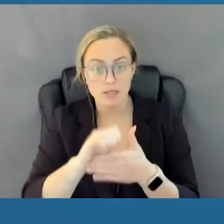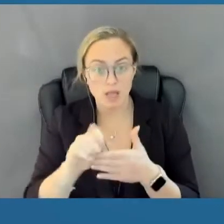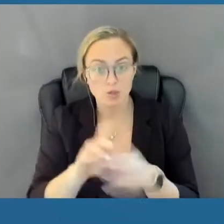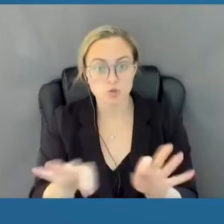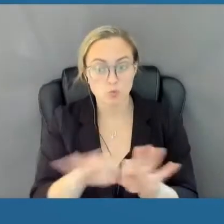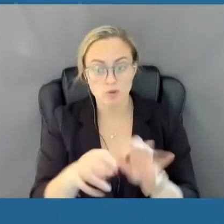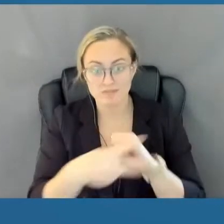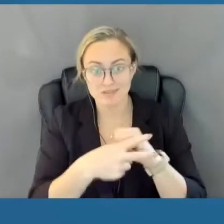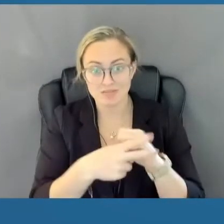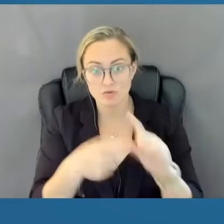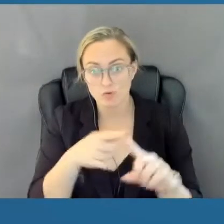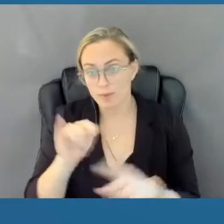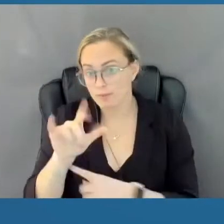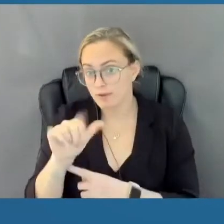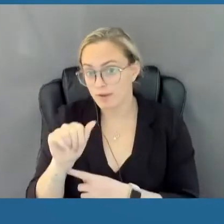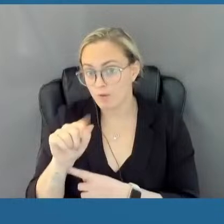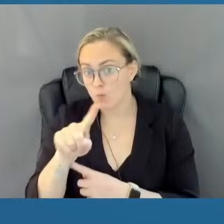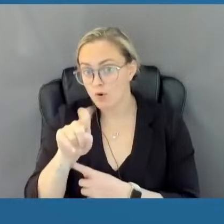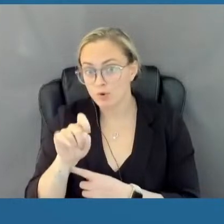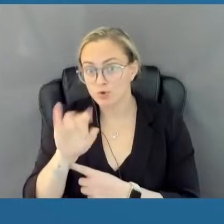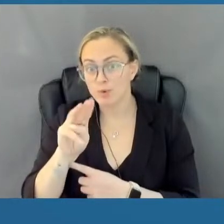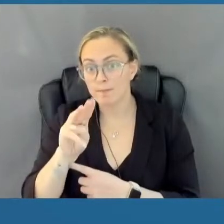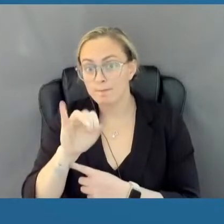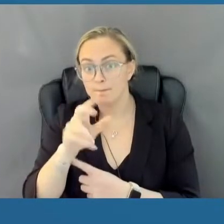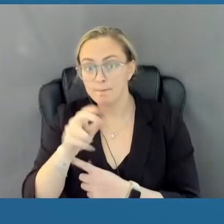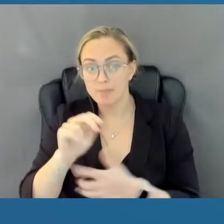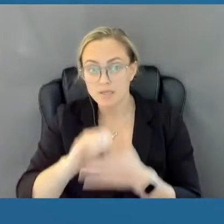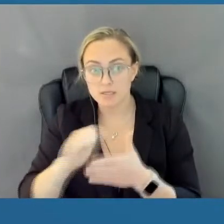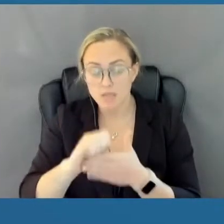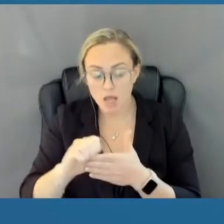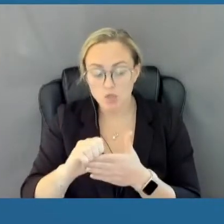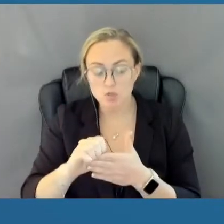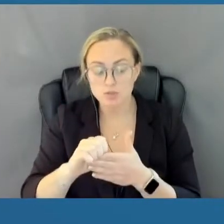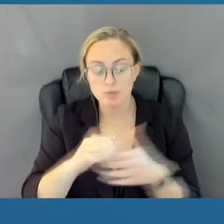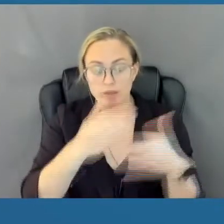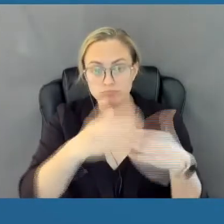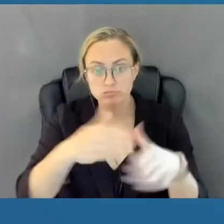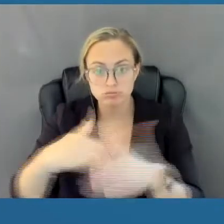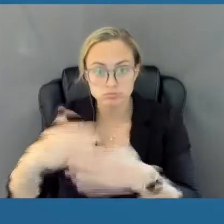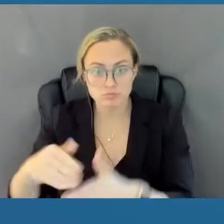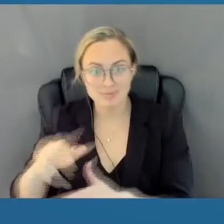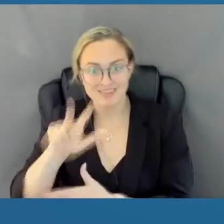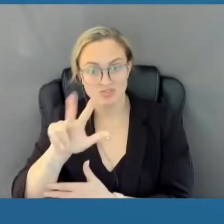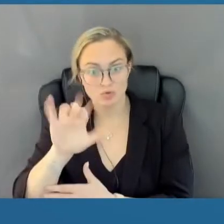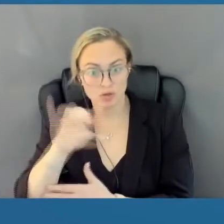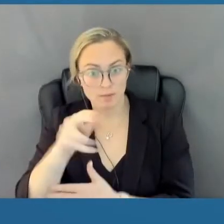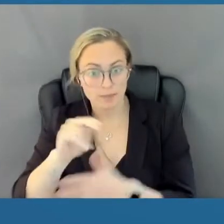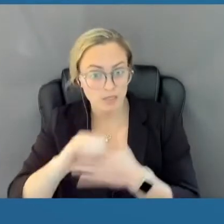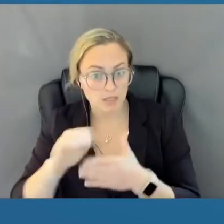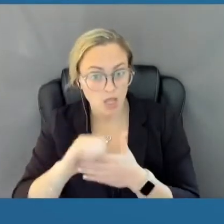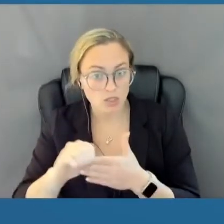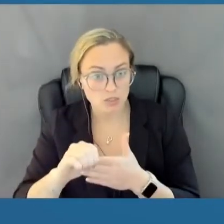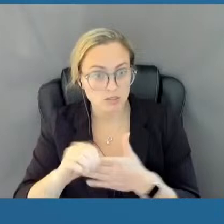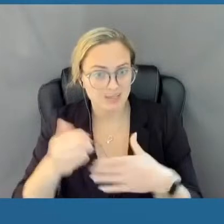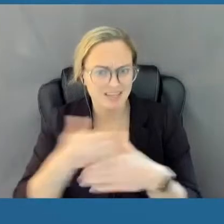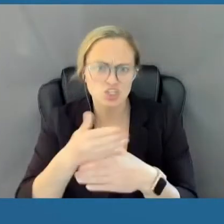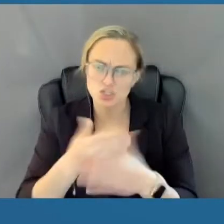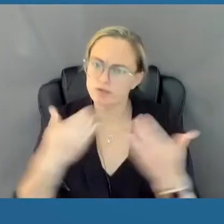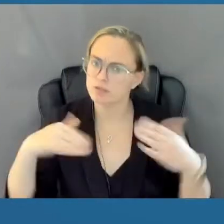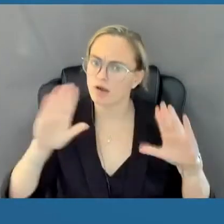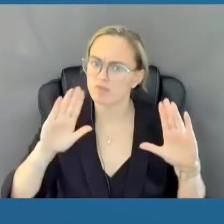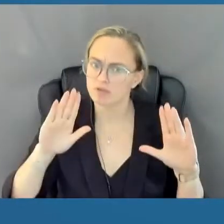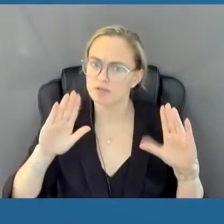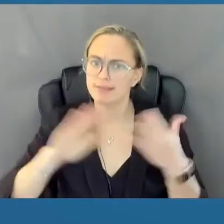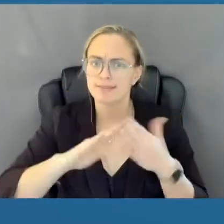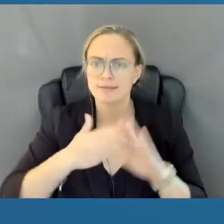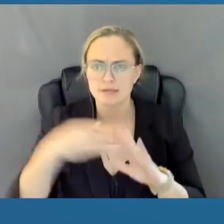from the MTA. Basically, it's $100 million of savings, but bonded out. That's $3 billion. It's shared sacrifice. The city is